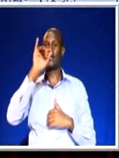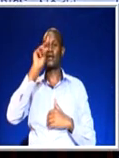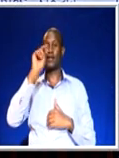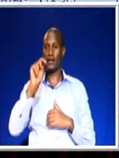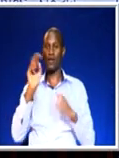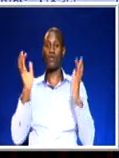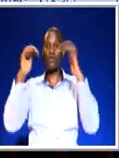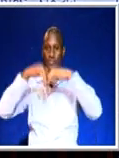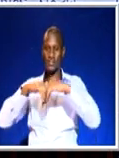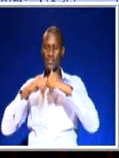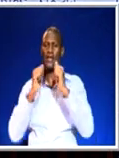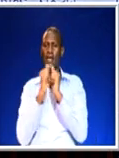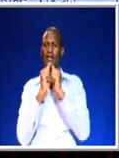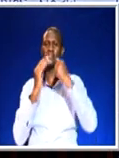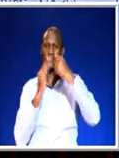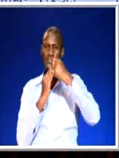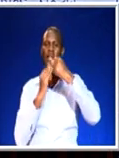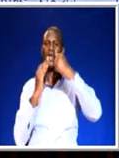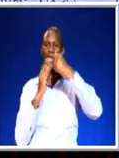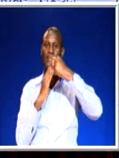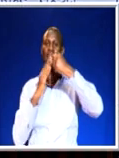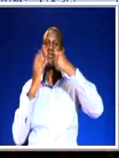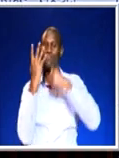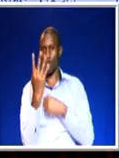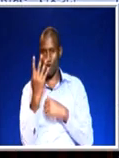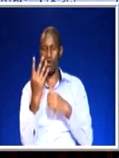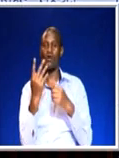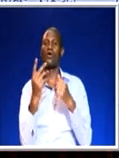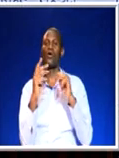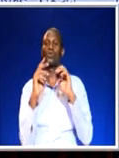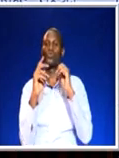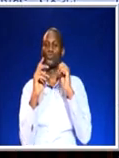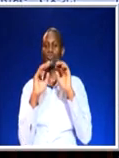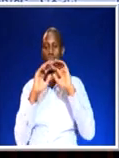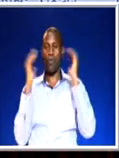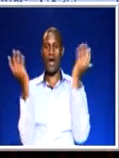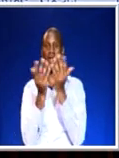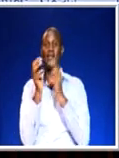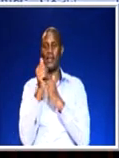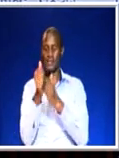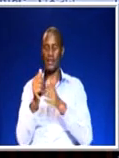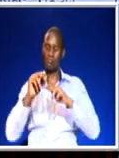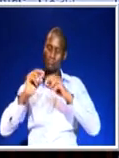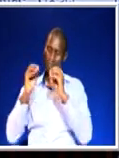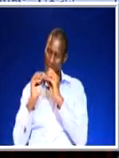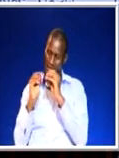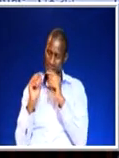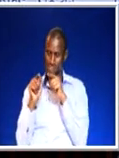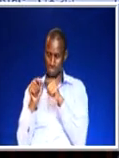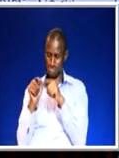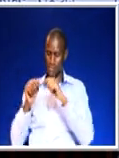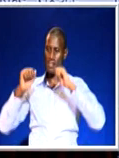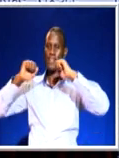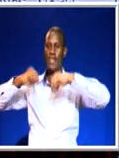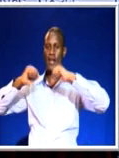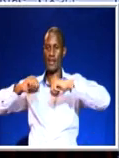1884, where 26 world leaders met. When they discussed, they agreed